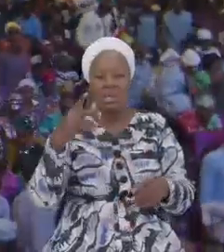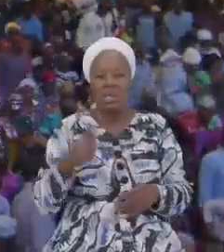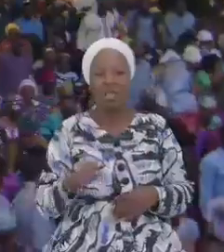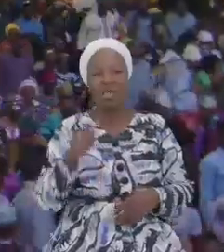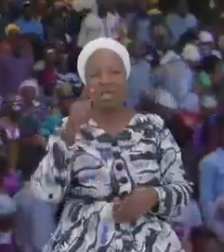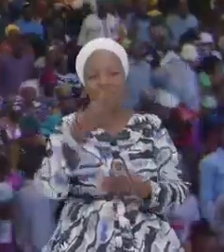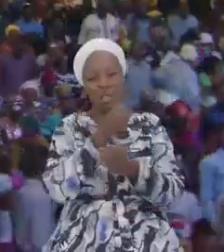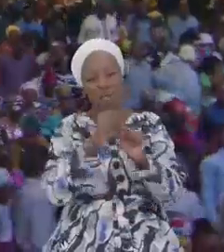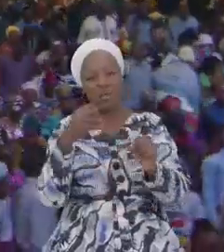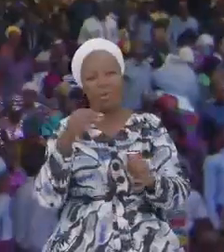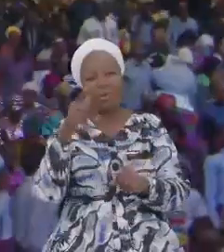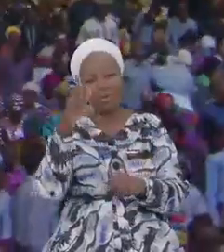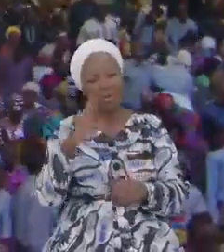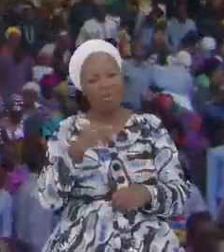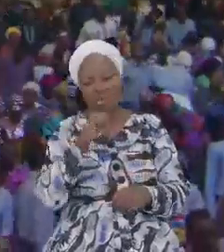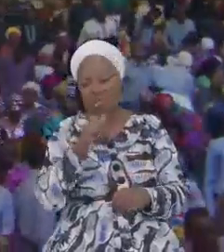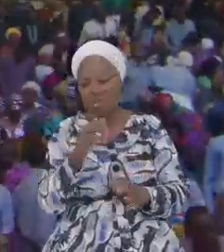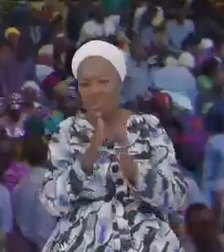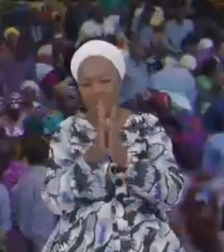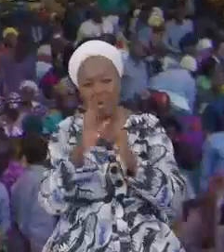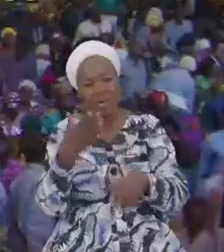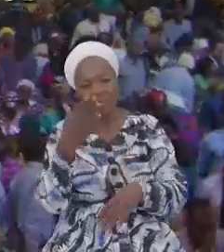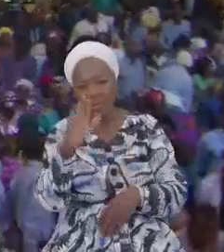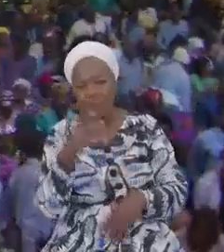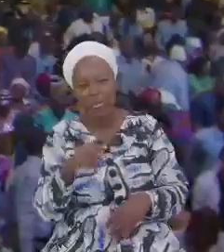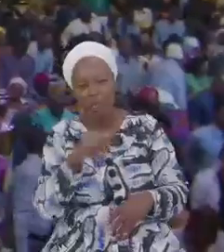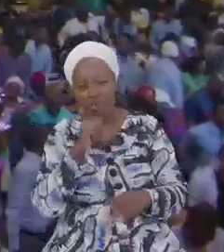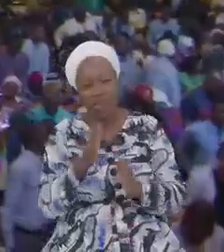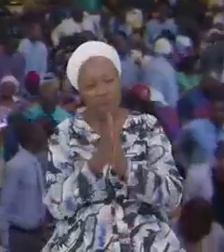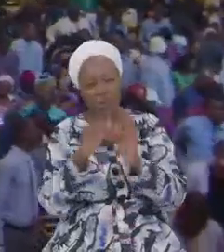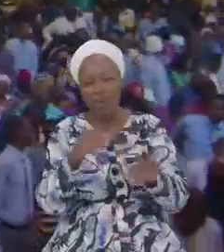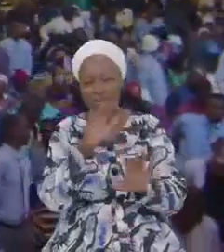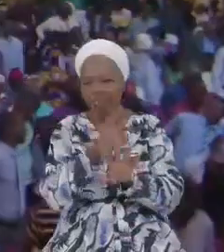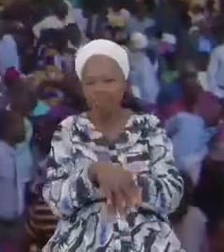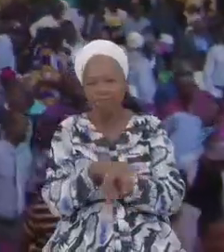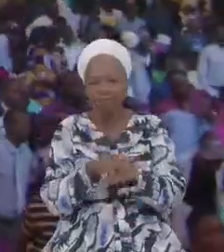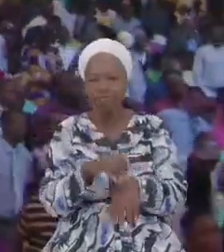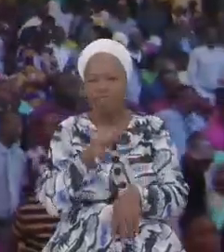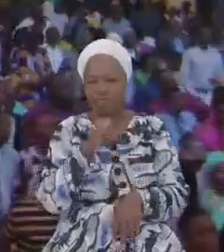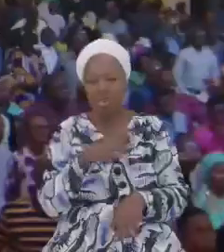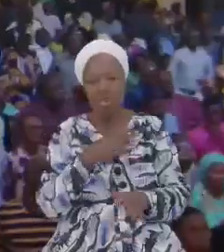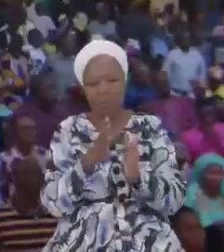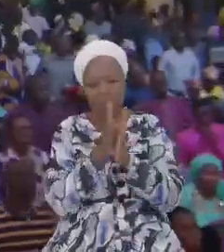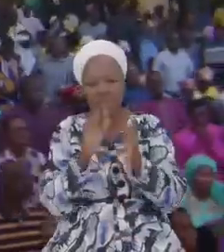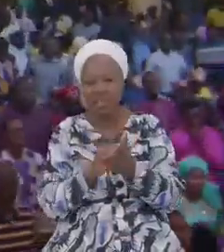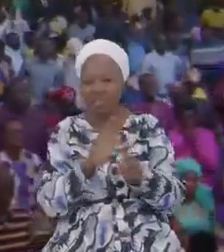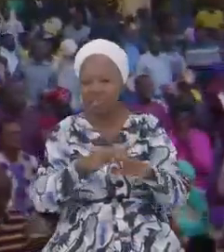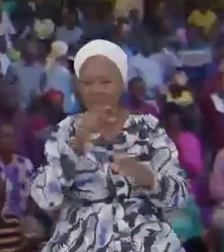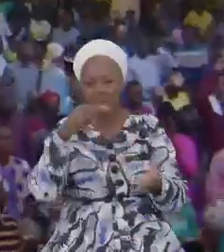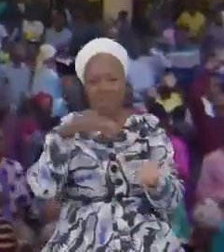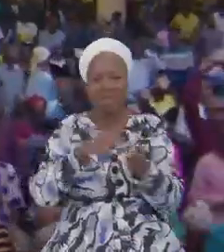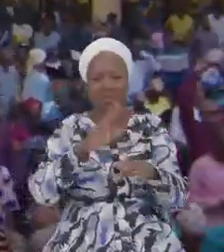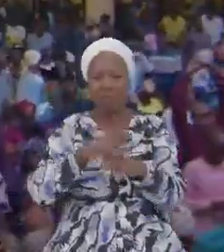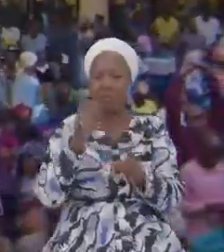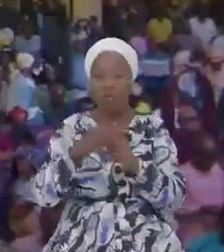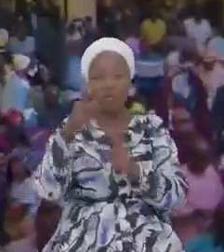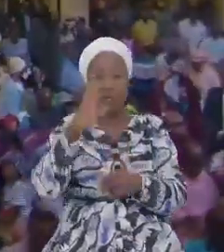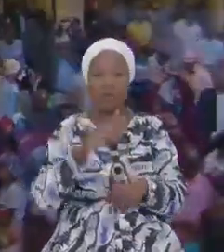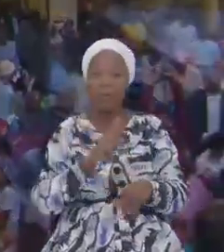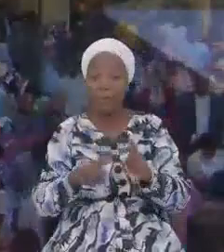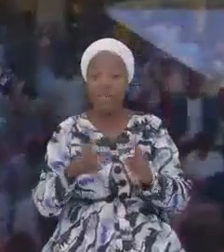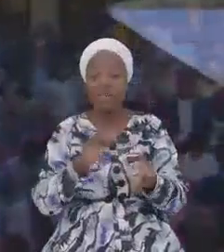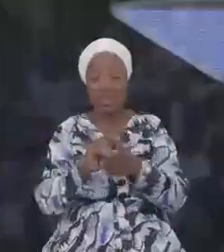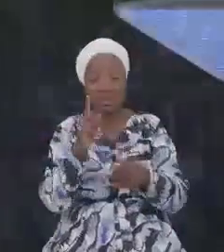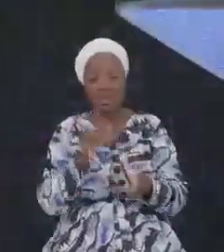a prayer in confidence, a prayer in courage, a prayer that stands on the word of God, that obeys